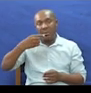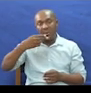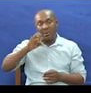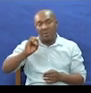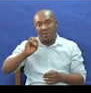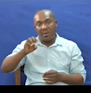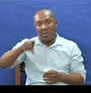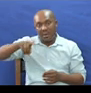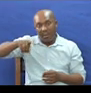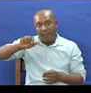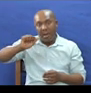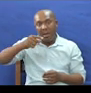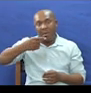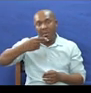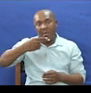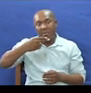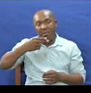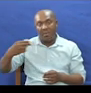See this picture.